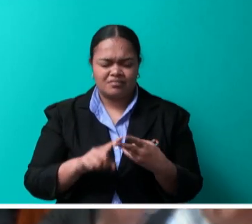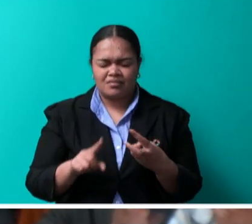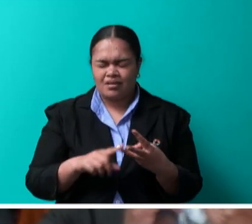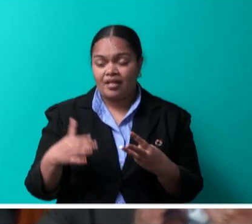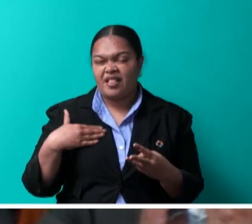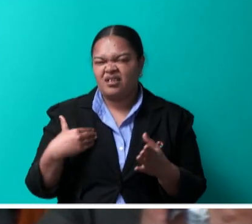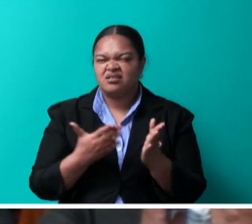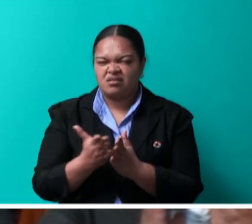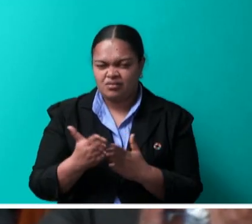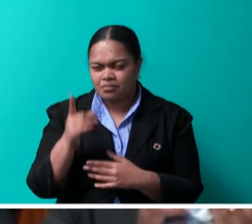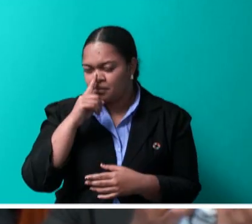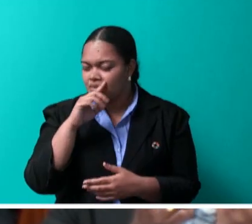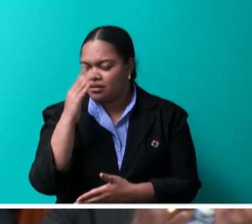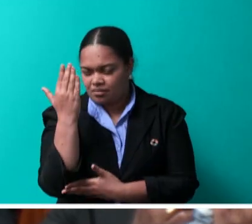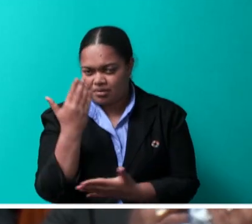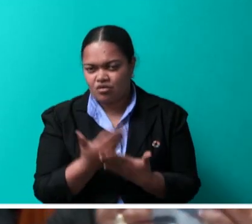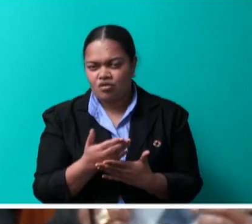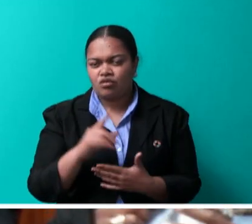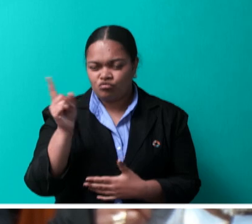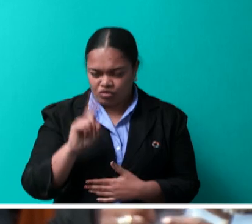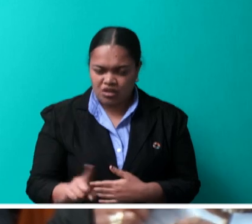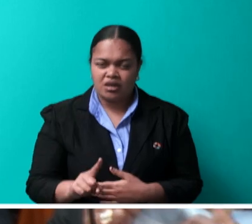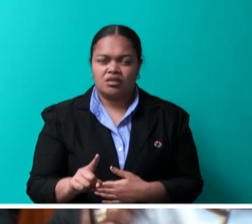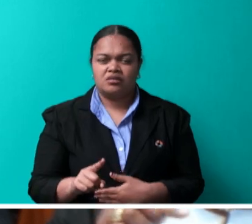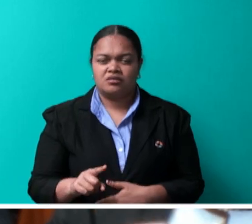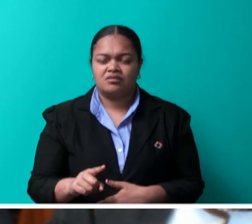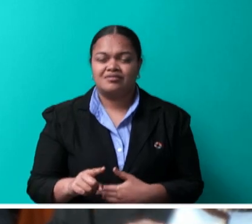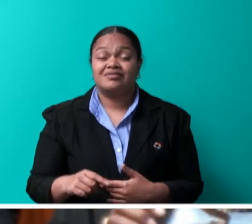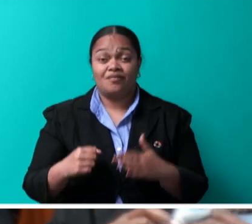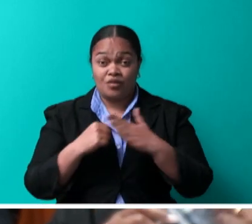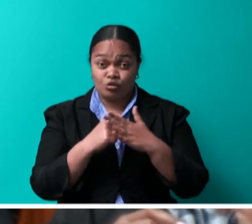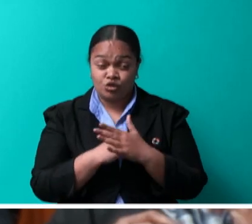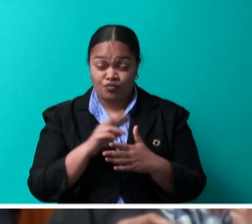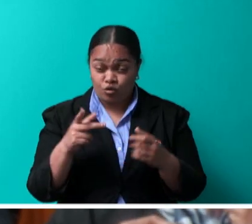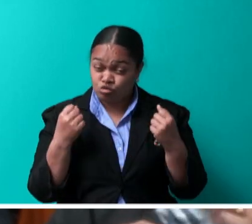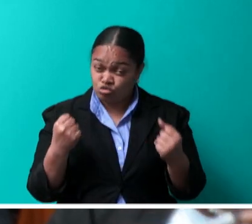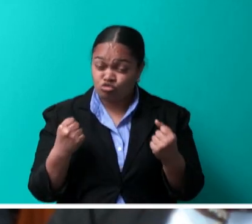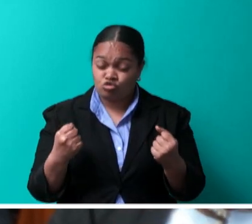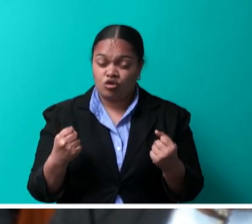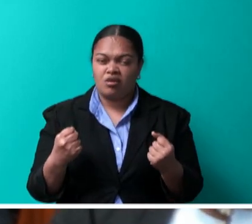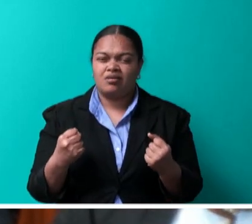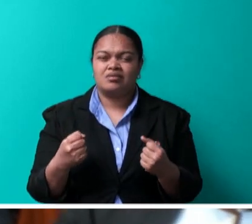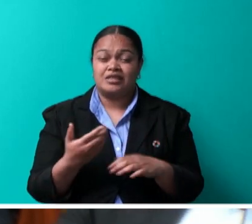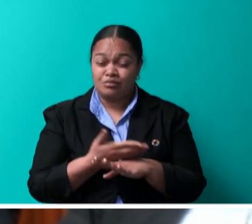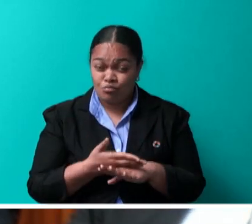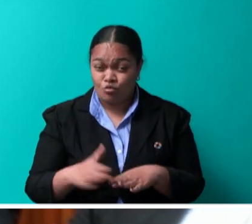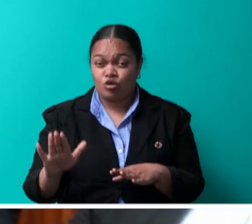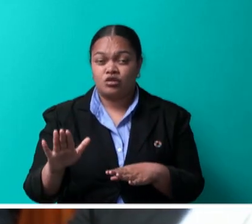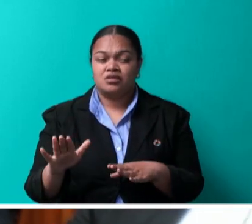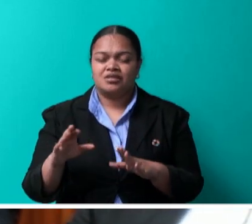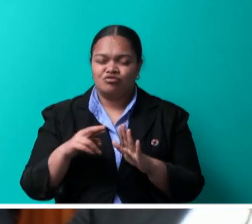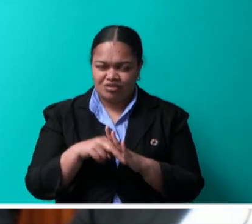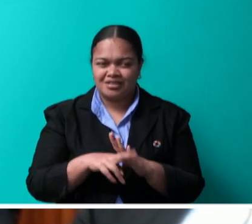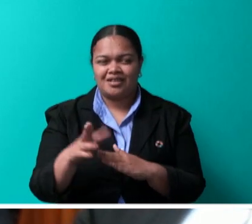our people rely upon today, while laying the foundations for a stronger, more modern, and more resilient